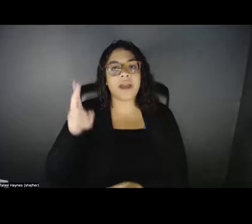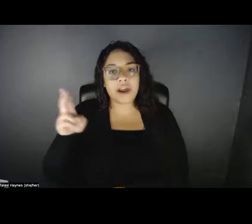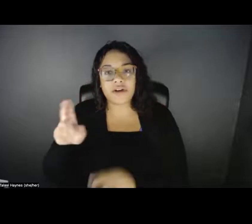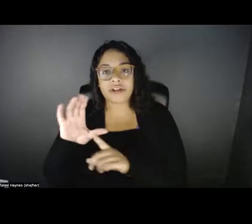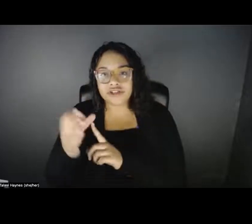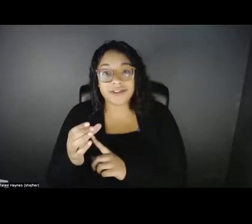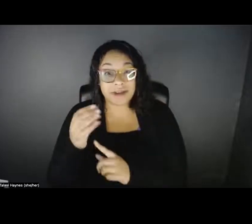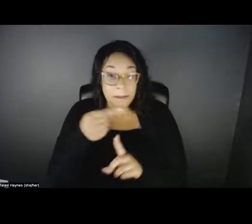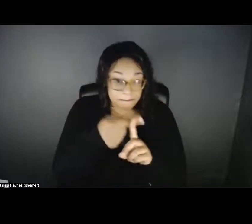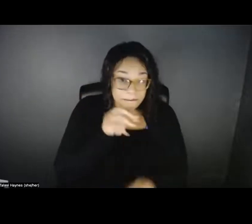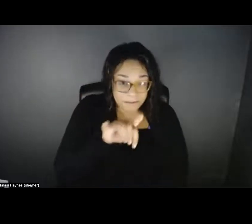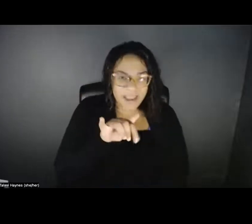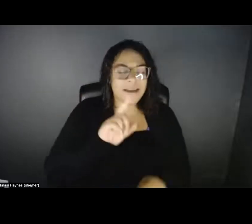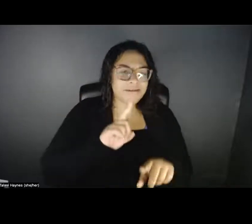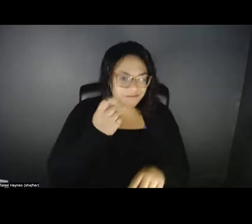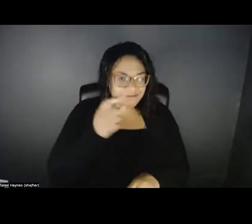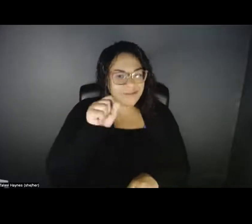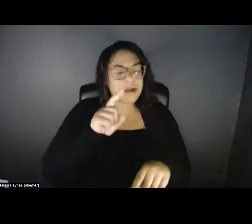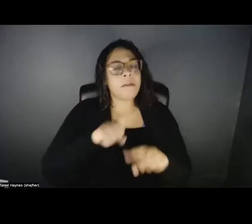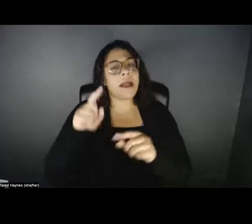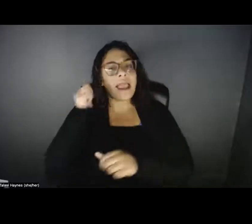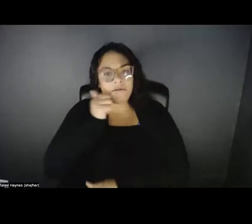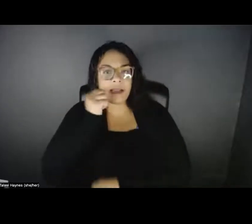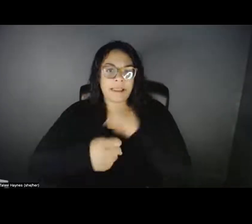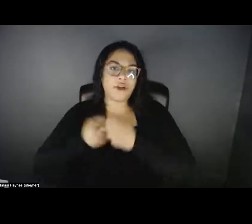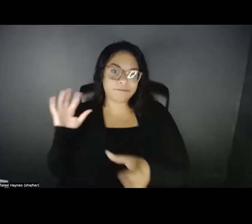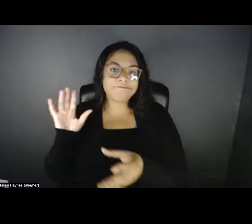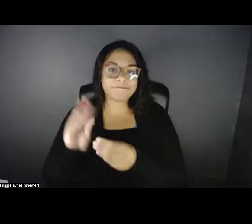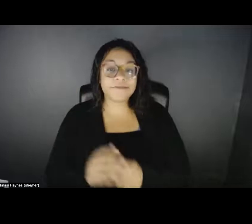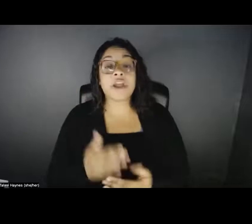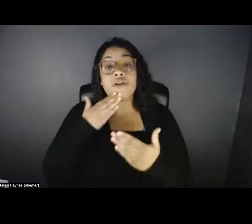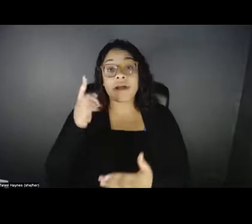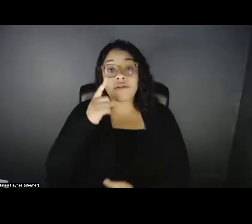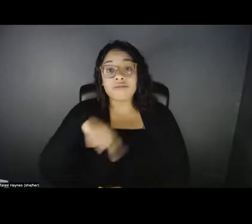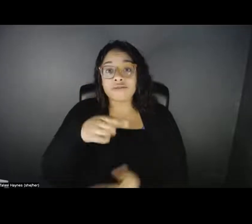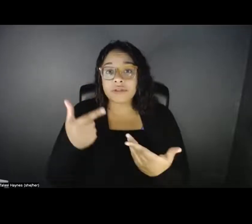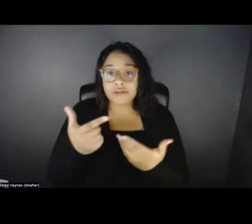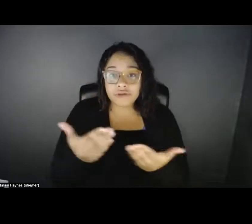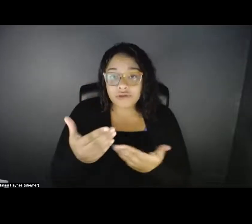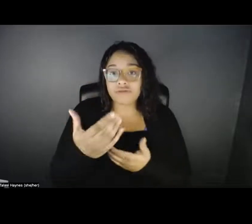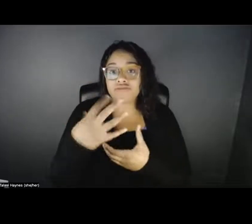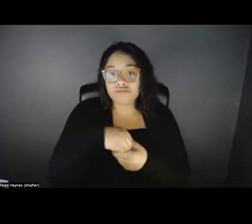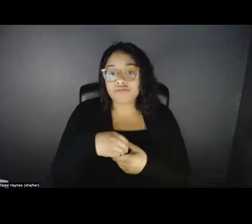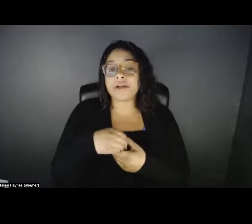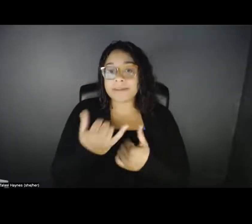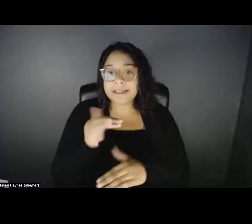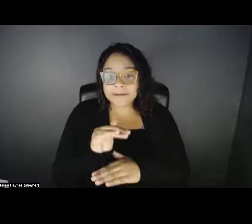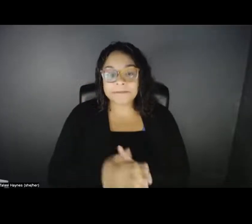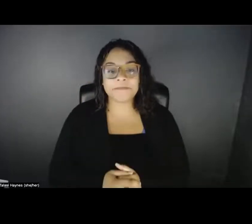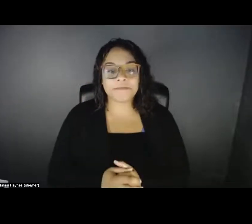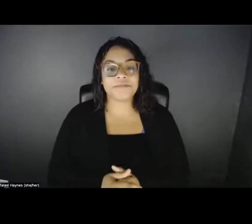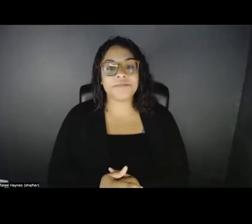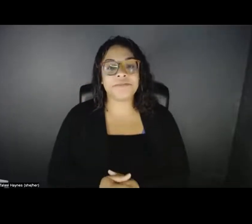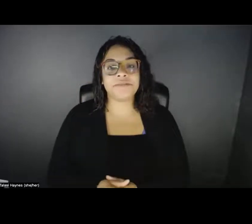every day throughout the year. We're grateful for our program participants this evening. We welcome